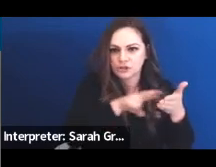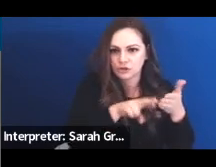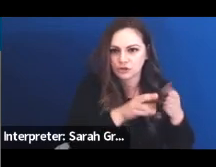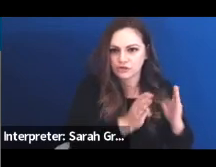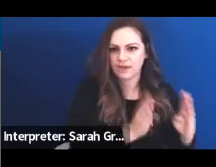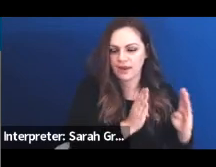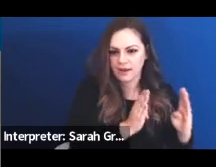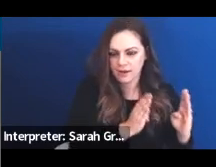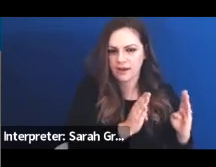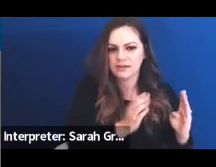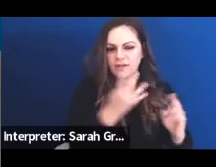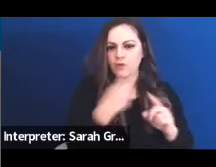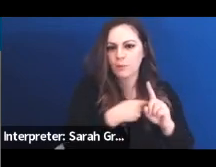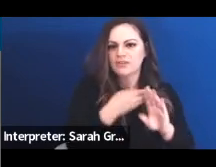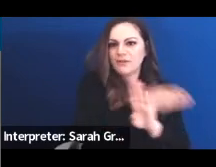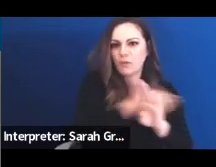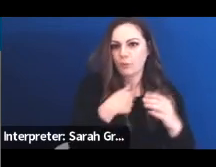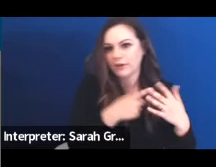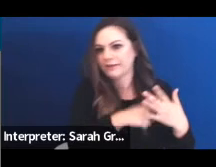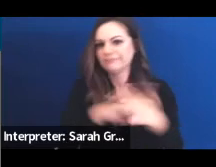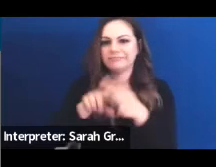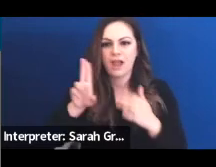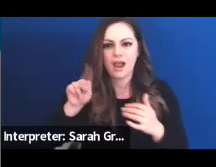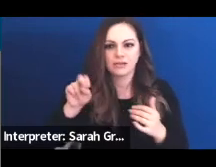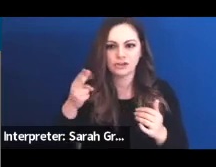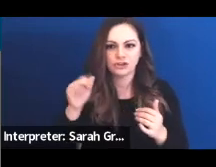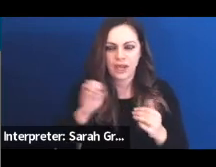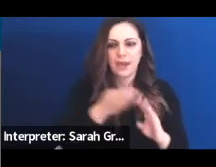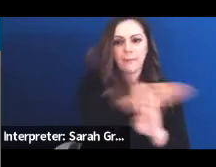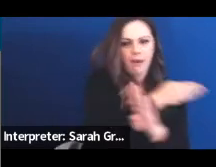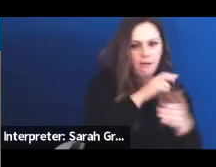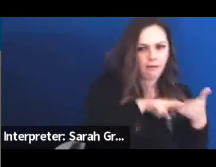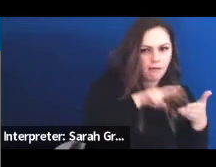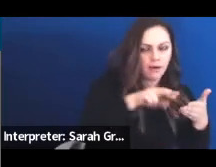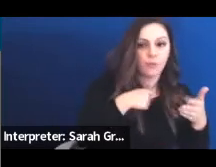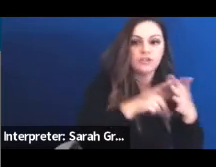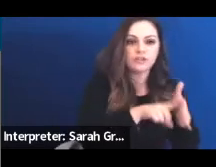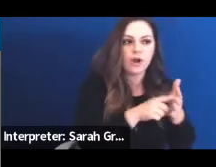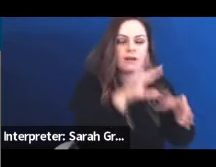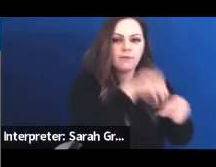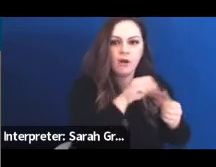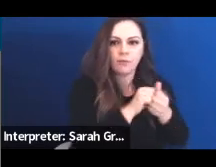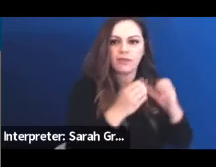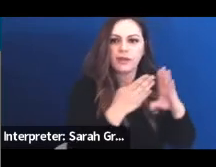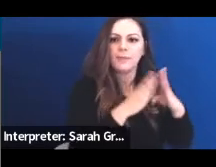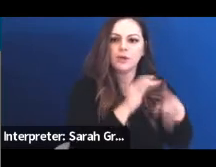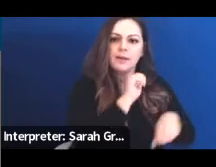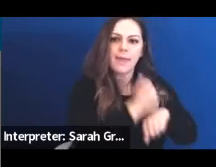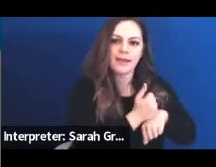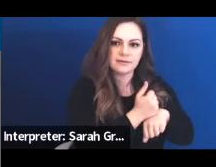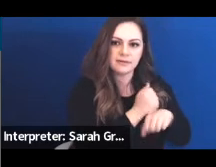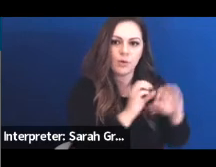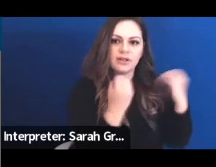UNSHAME Kentucky, we really started engaging with community-based organizations across the Commonwealth to